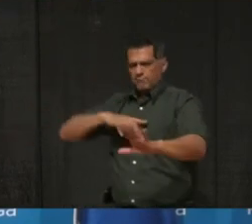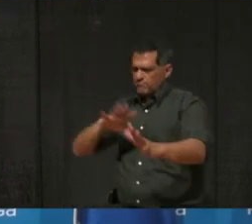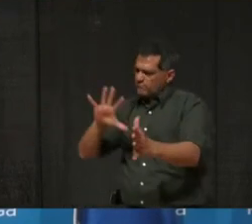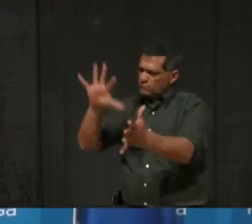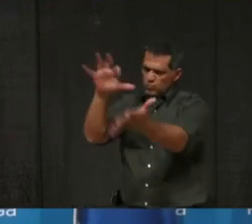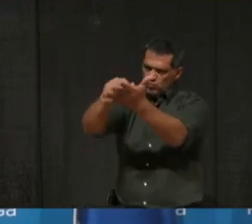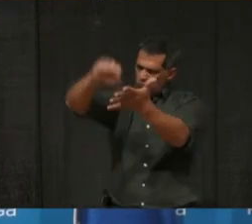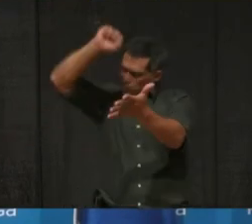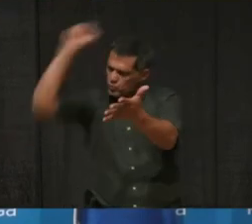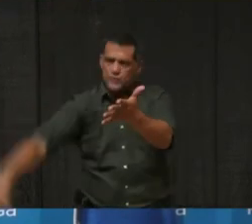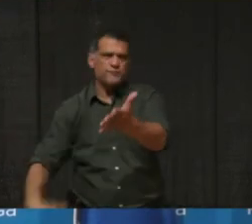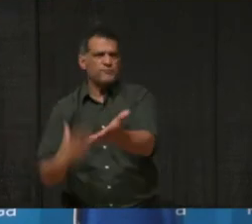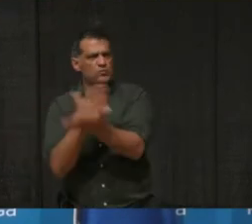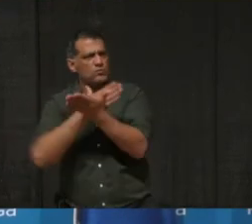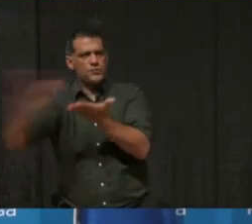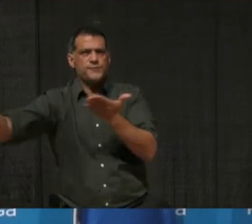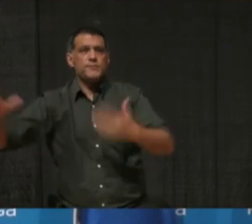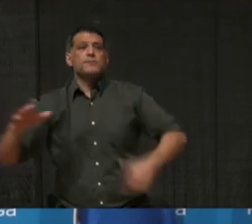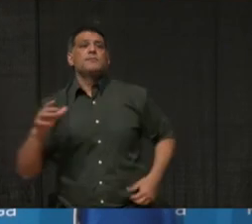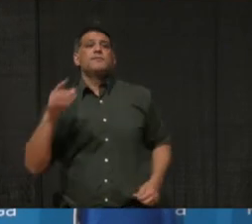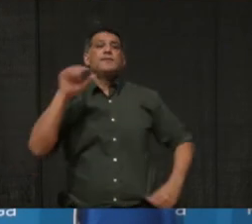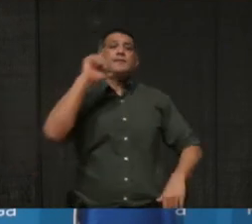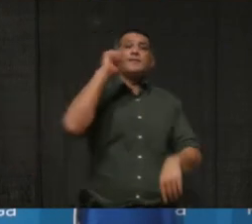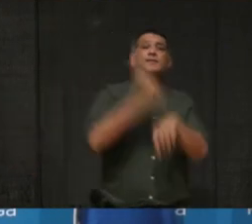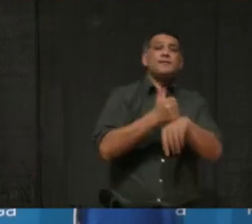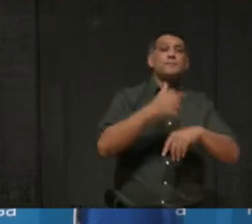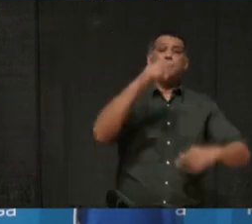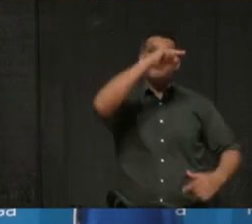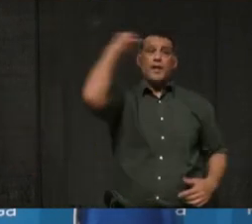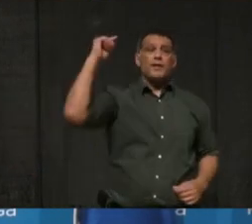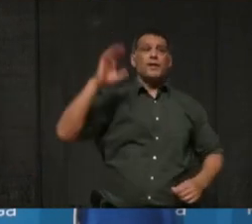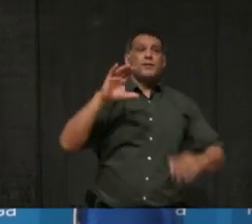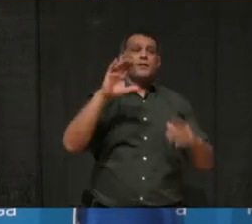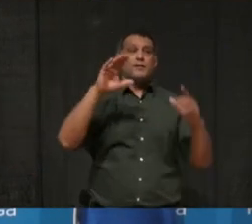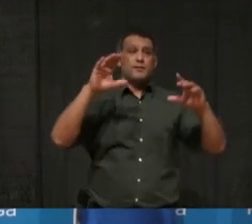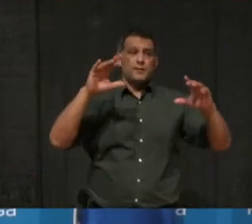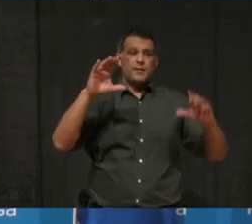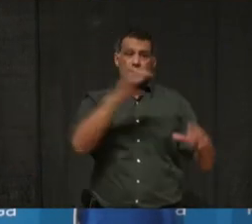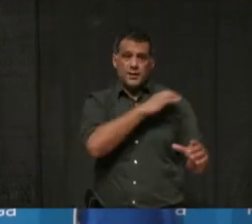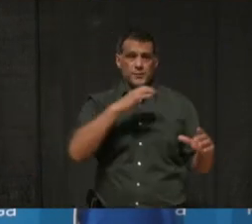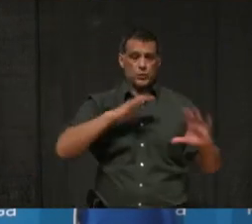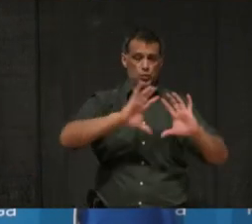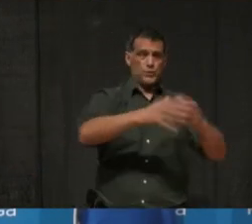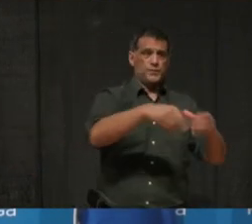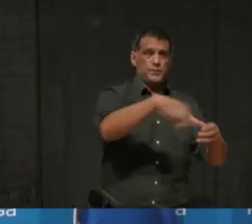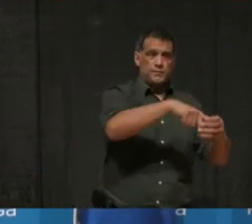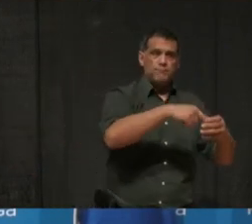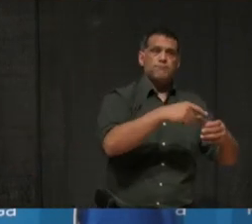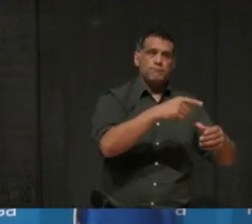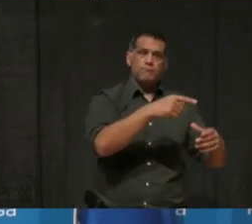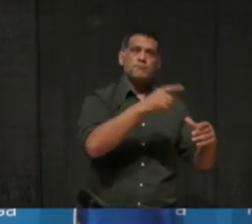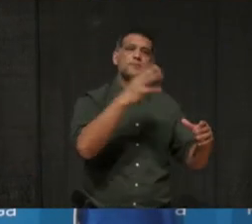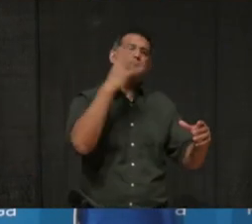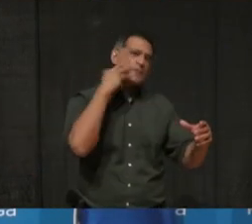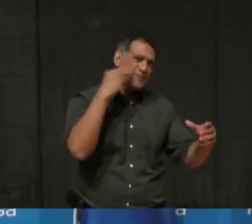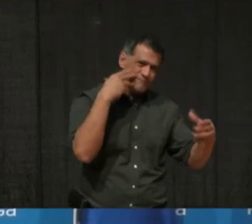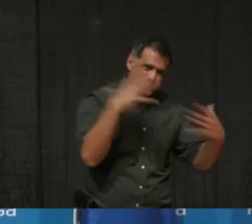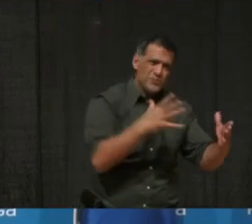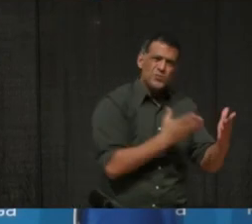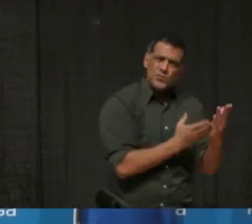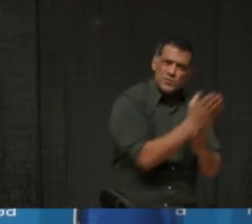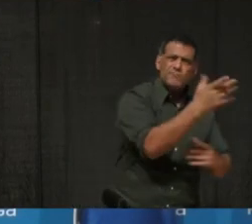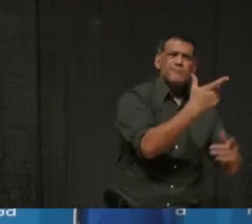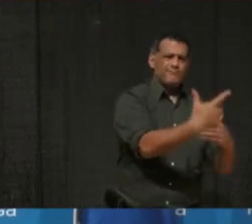these recommendations included establishing a Black caucus, who, through their own lived experiences, is advising me and